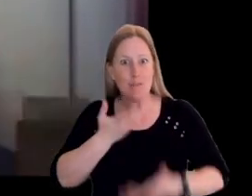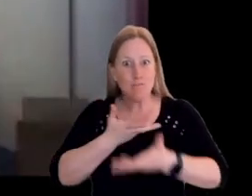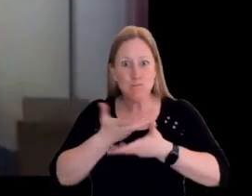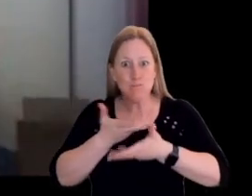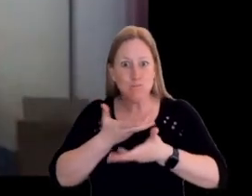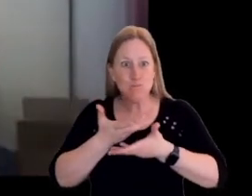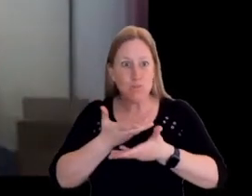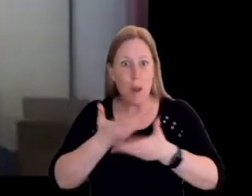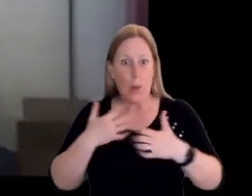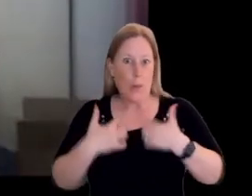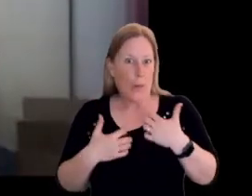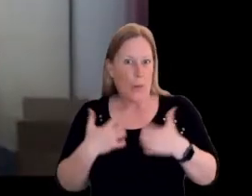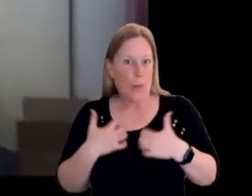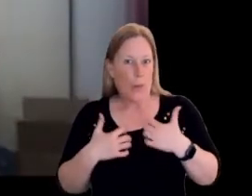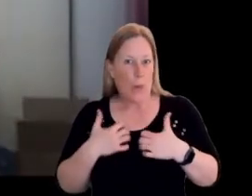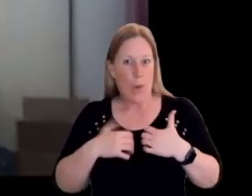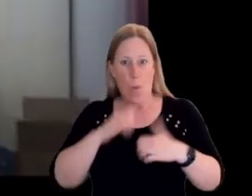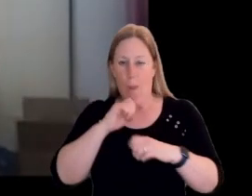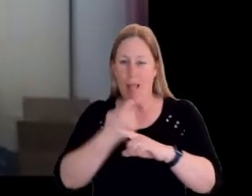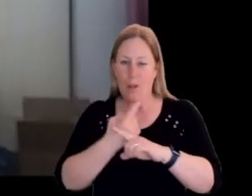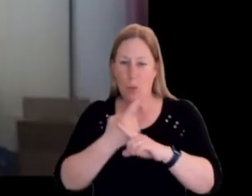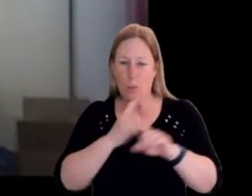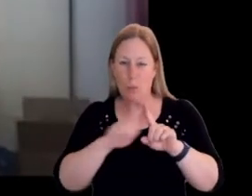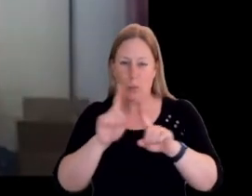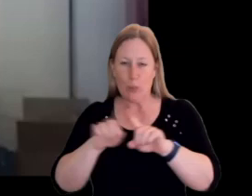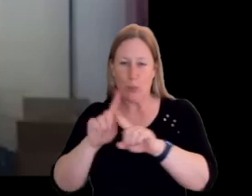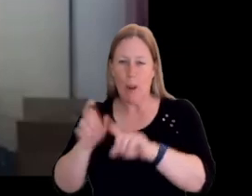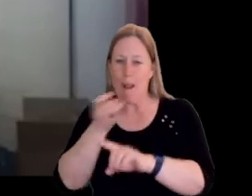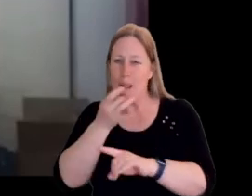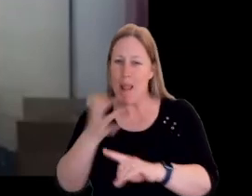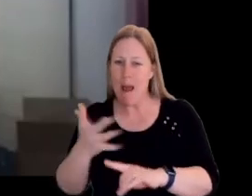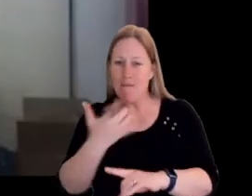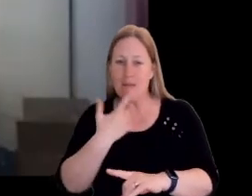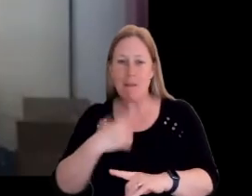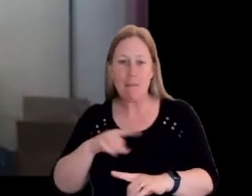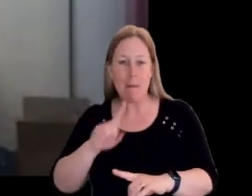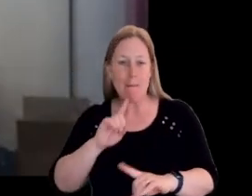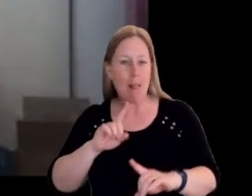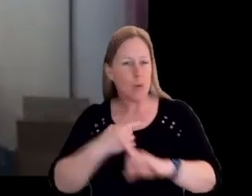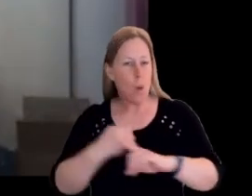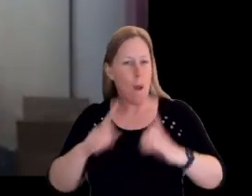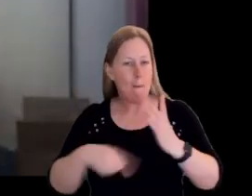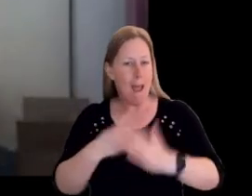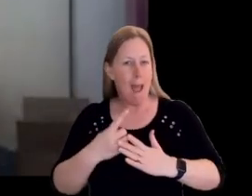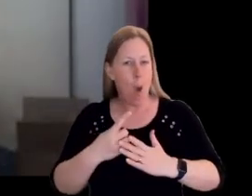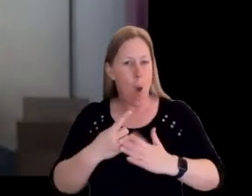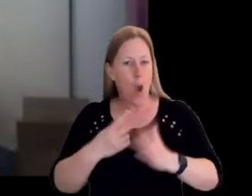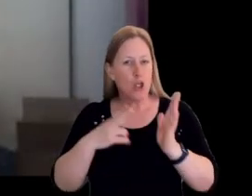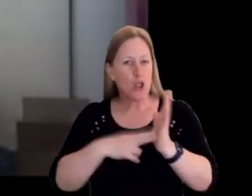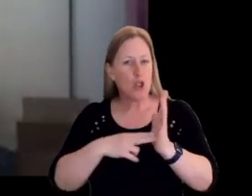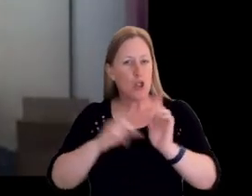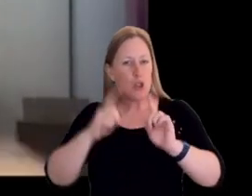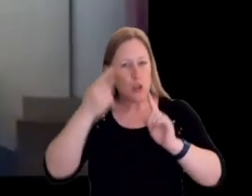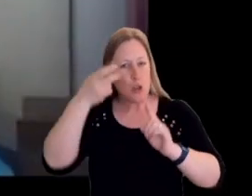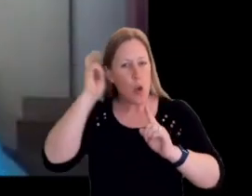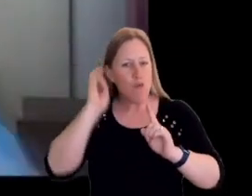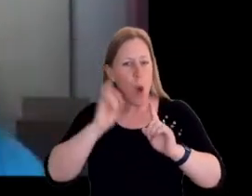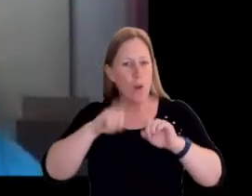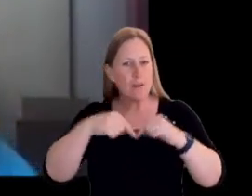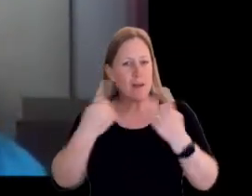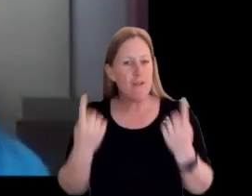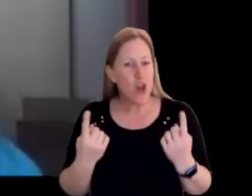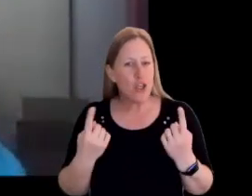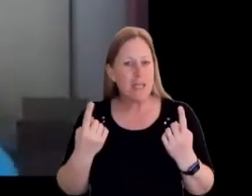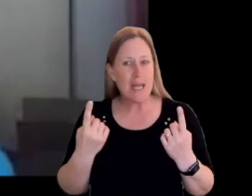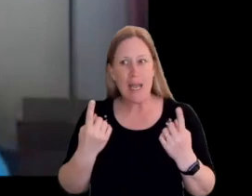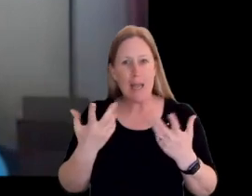for it. Today, I'm going to be speaking to some truly wonderful people about neurodivergency in the arts. Before